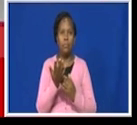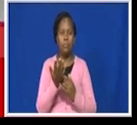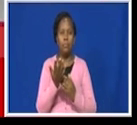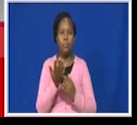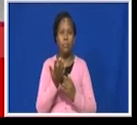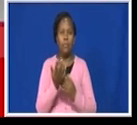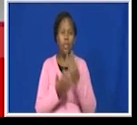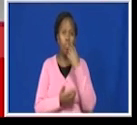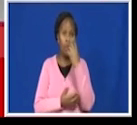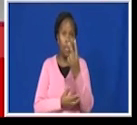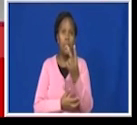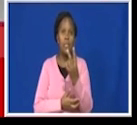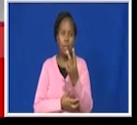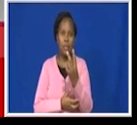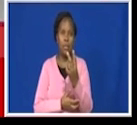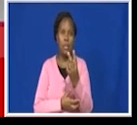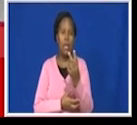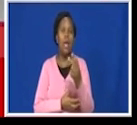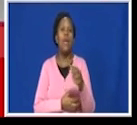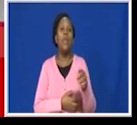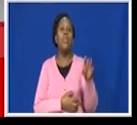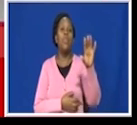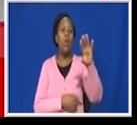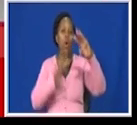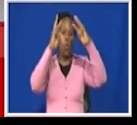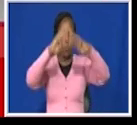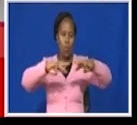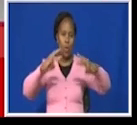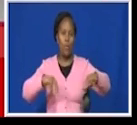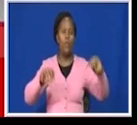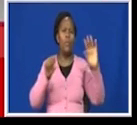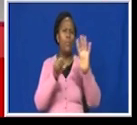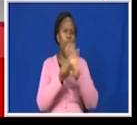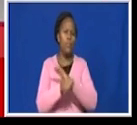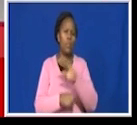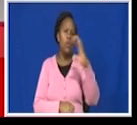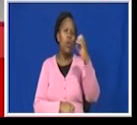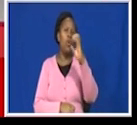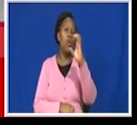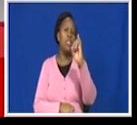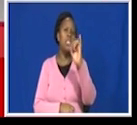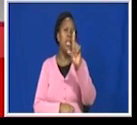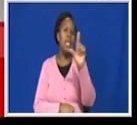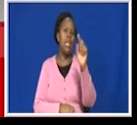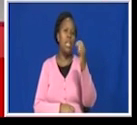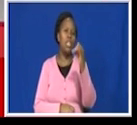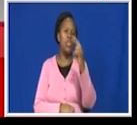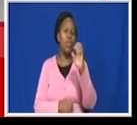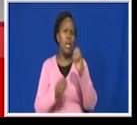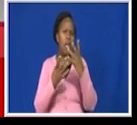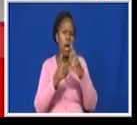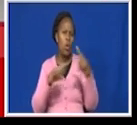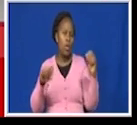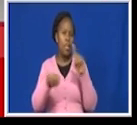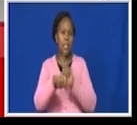Now you can be able to see the wave has completed a full oscillation. And how long did it take to